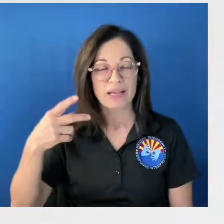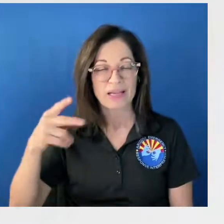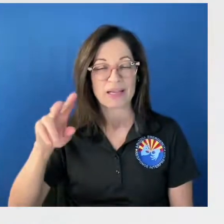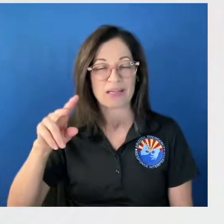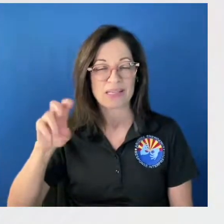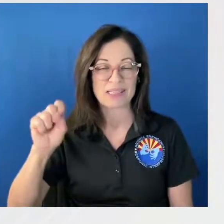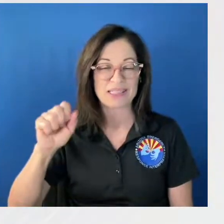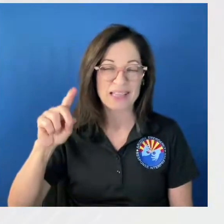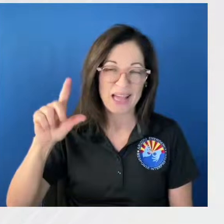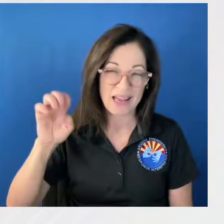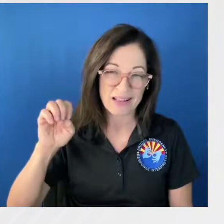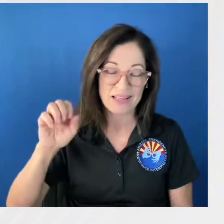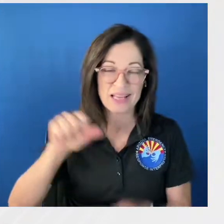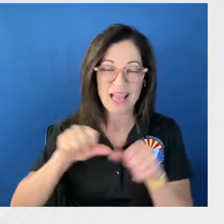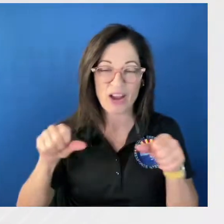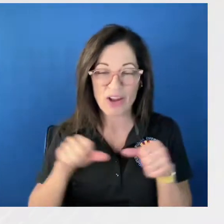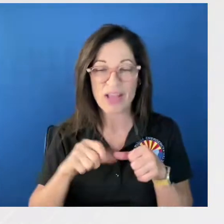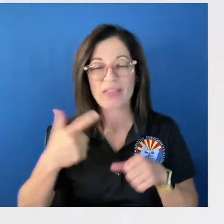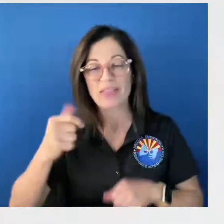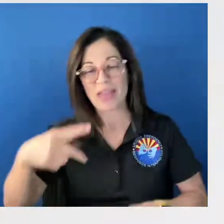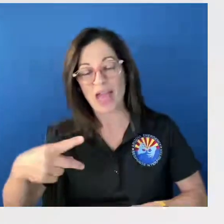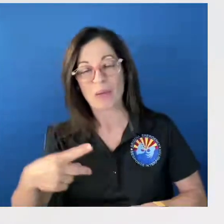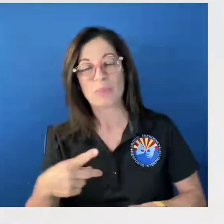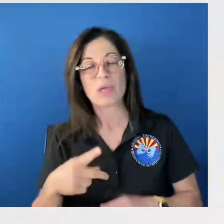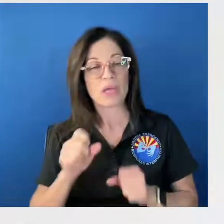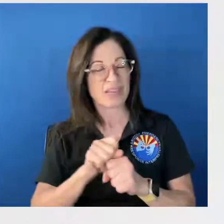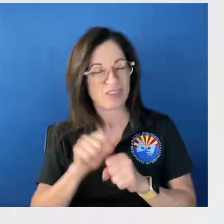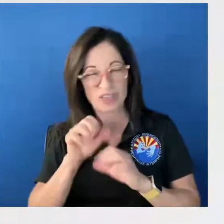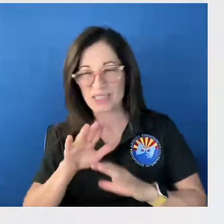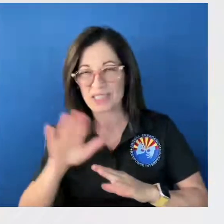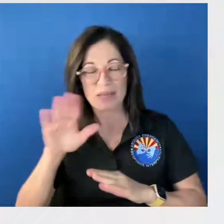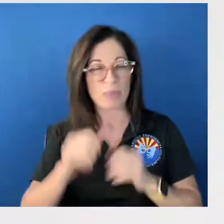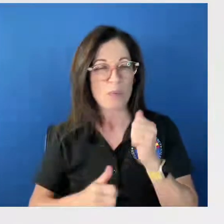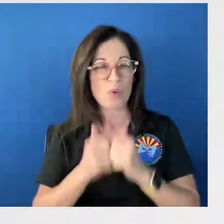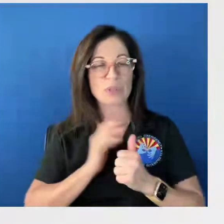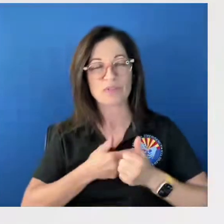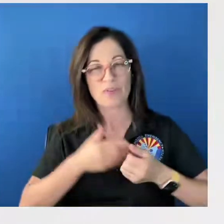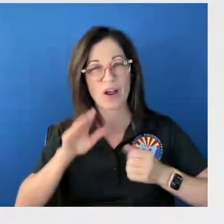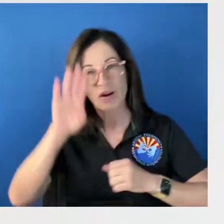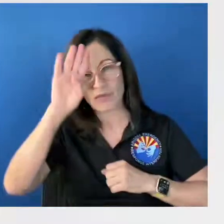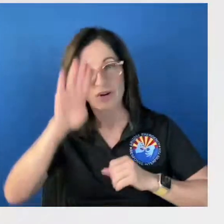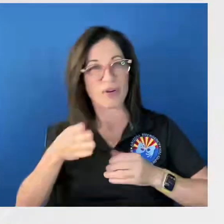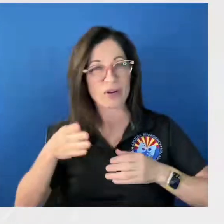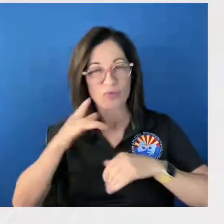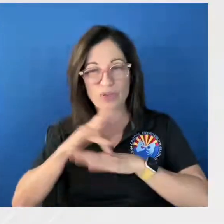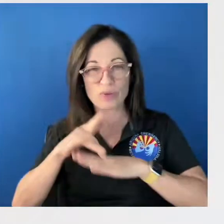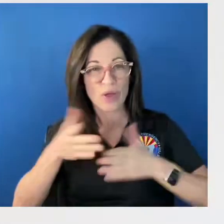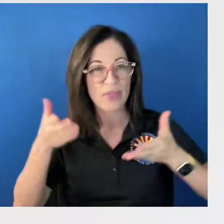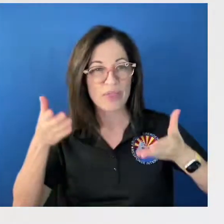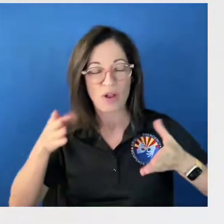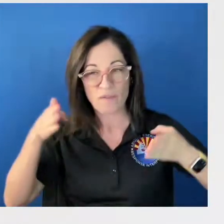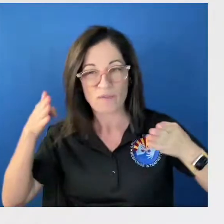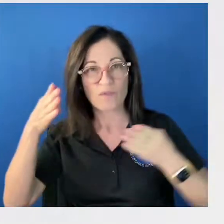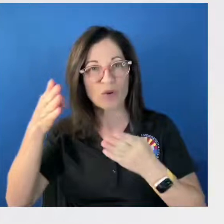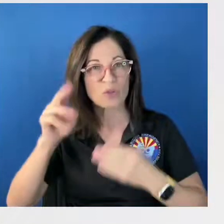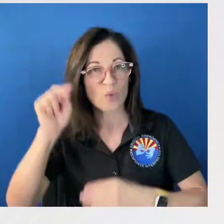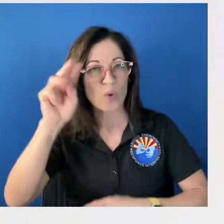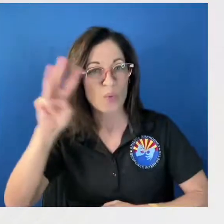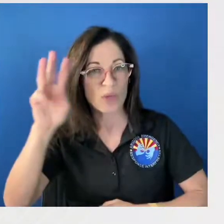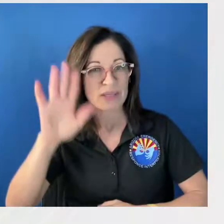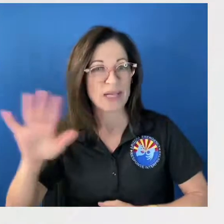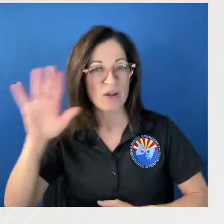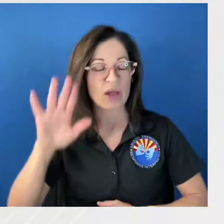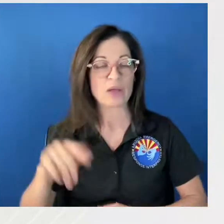challenging terrain. We have the majority of our resources on this whole north end. They're concentrated right here in the northwest corner, and we feel that